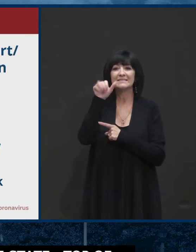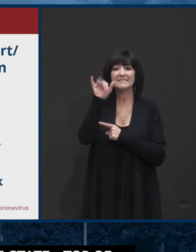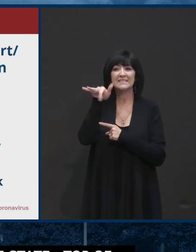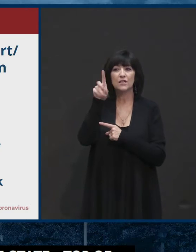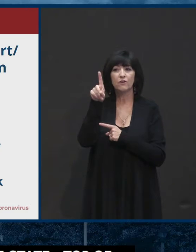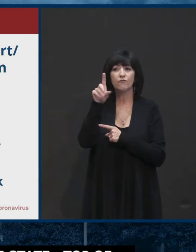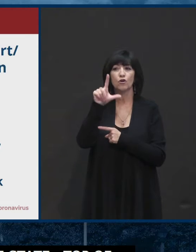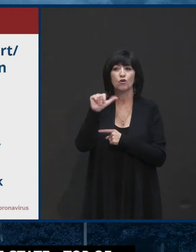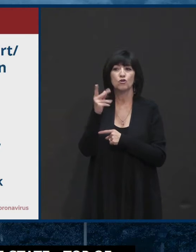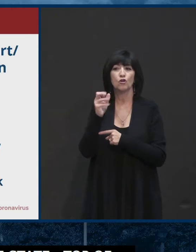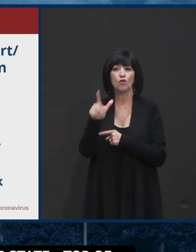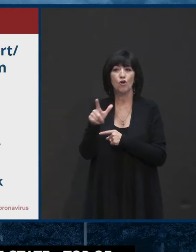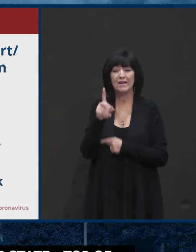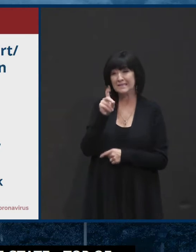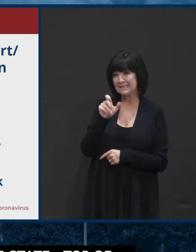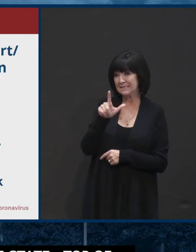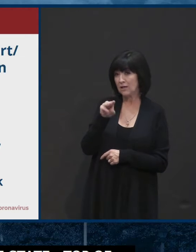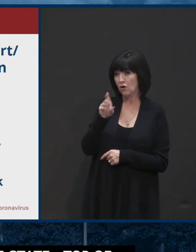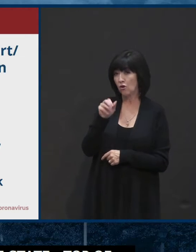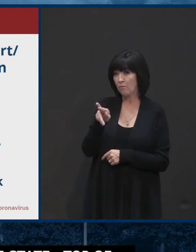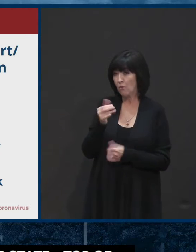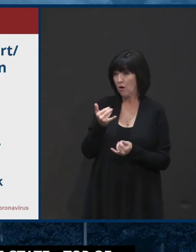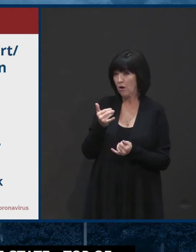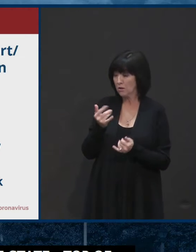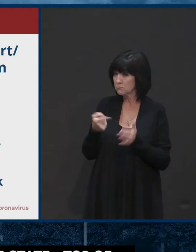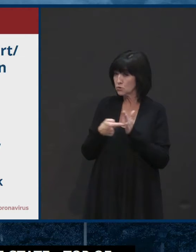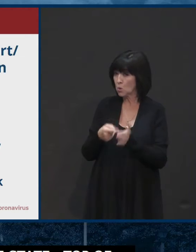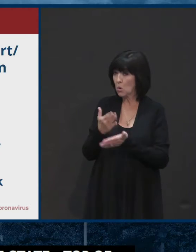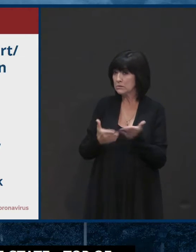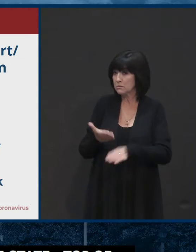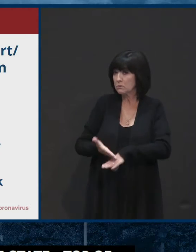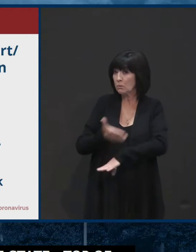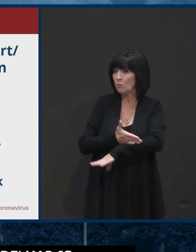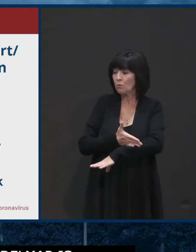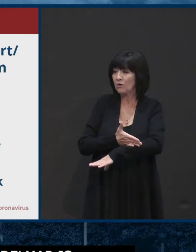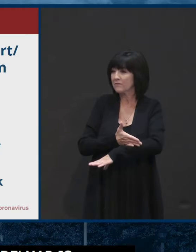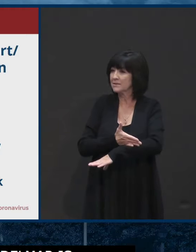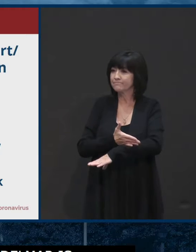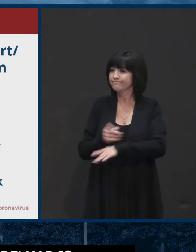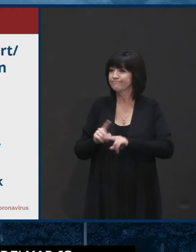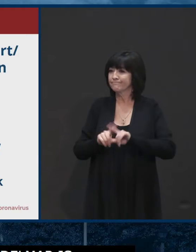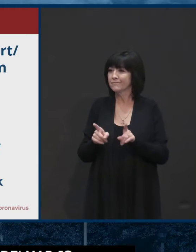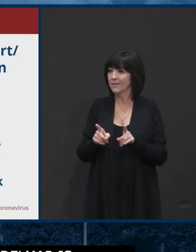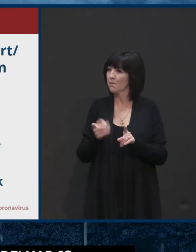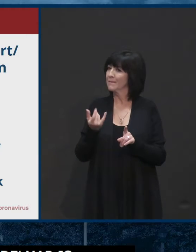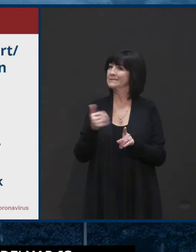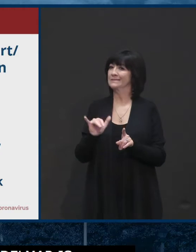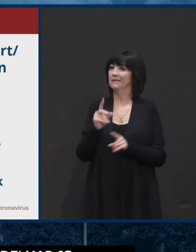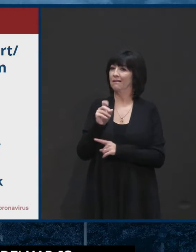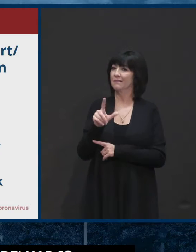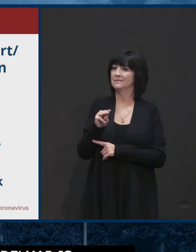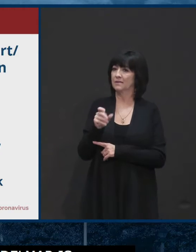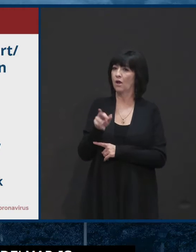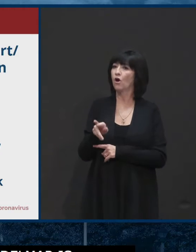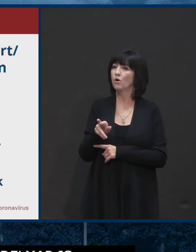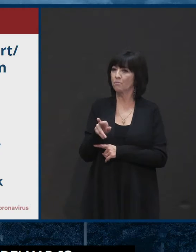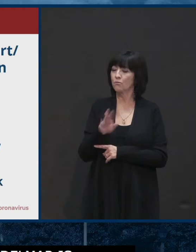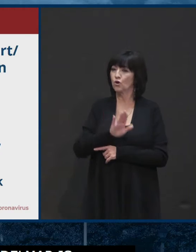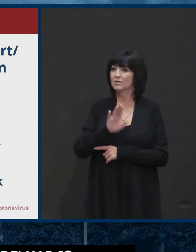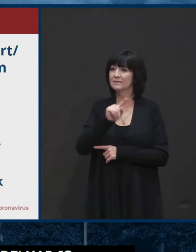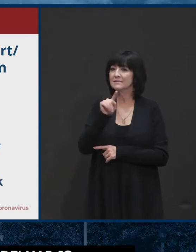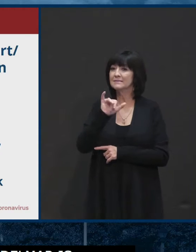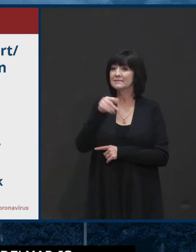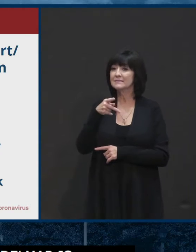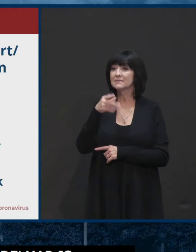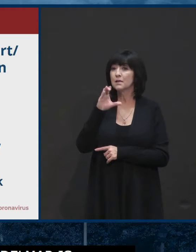is showing some improvements, but still is one of the zip codes that has some of the higher case rates and higher